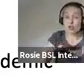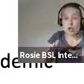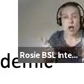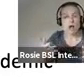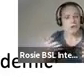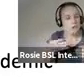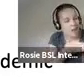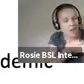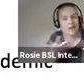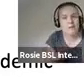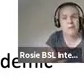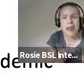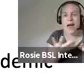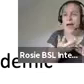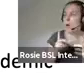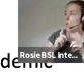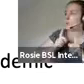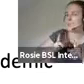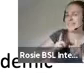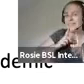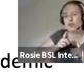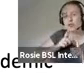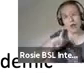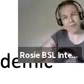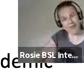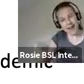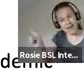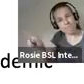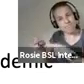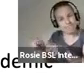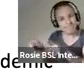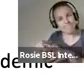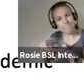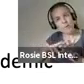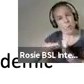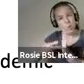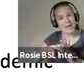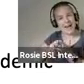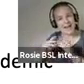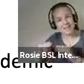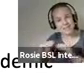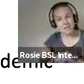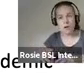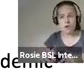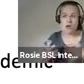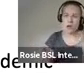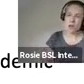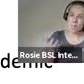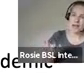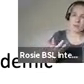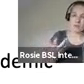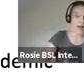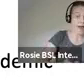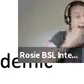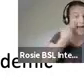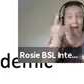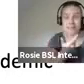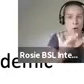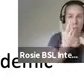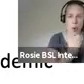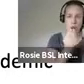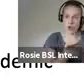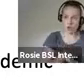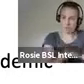teacher-directed instruction, or discovery and exploration learning compared with predetermined